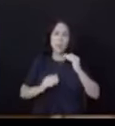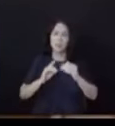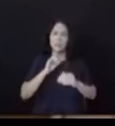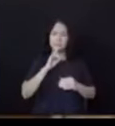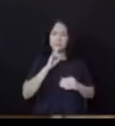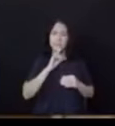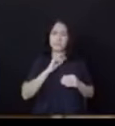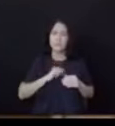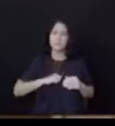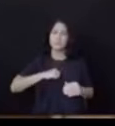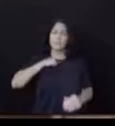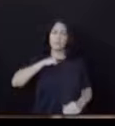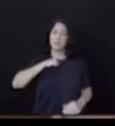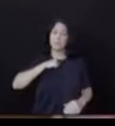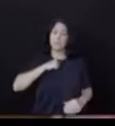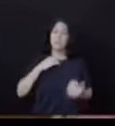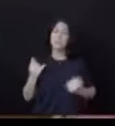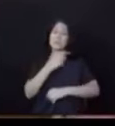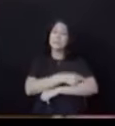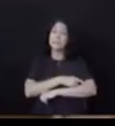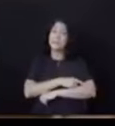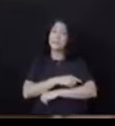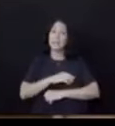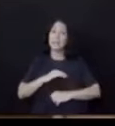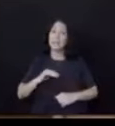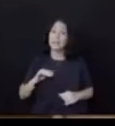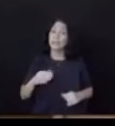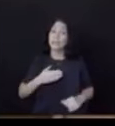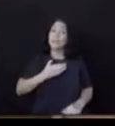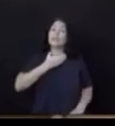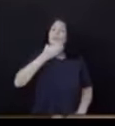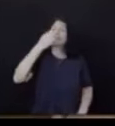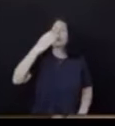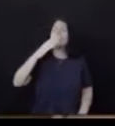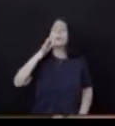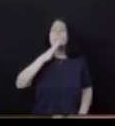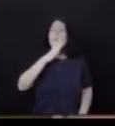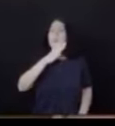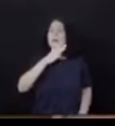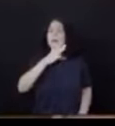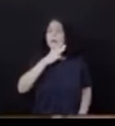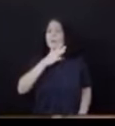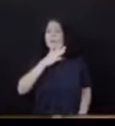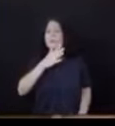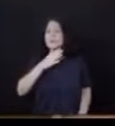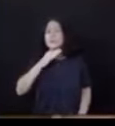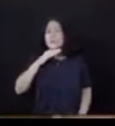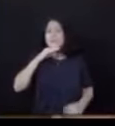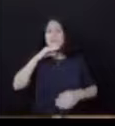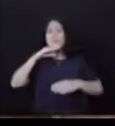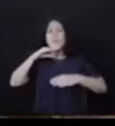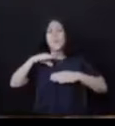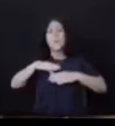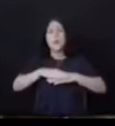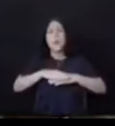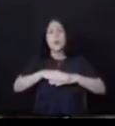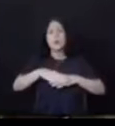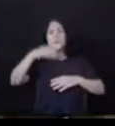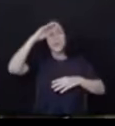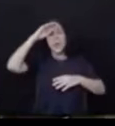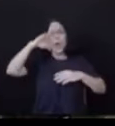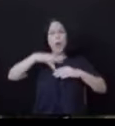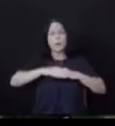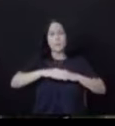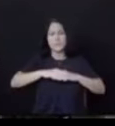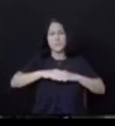today it sounds like the cries of mothers wives husbands